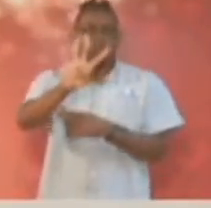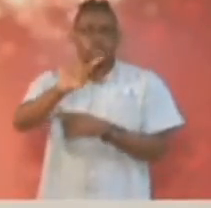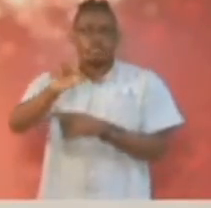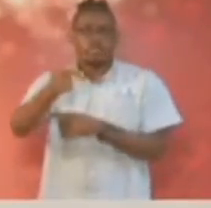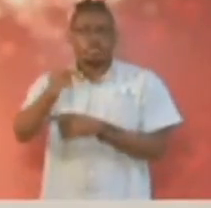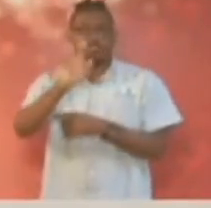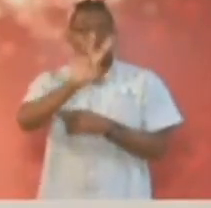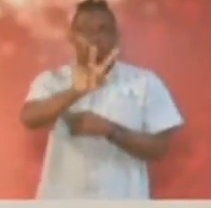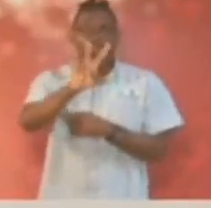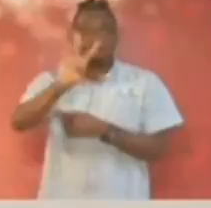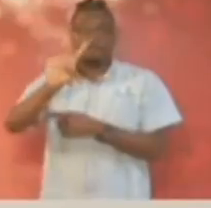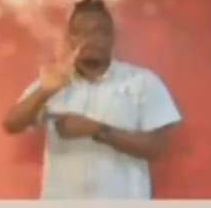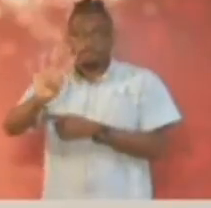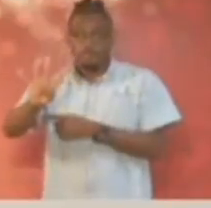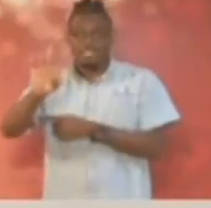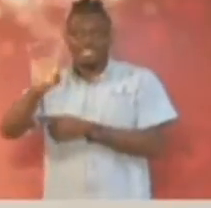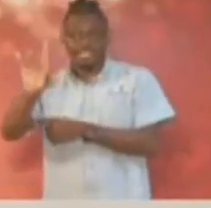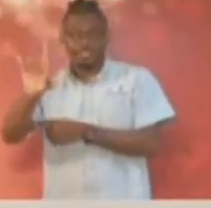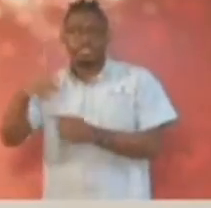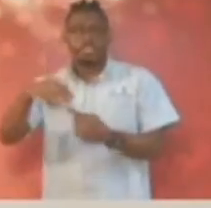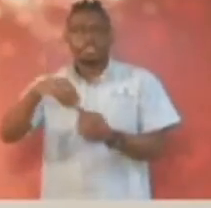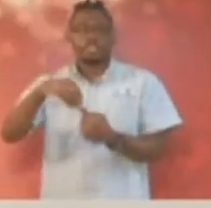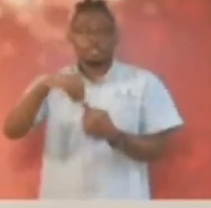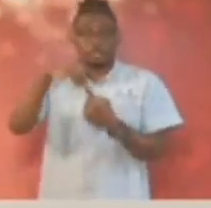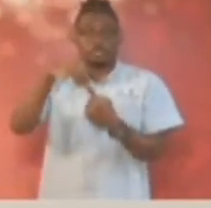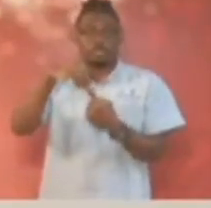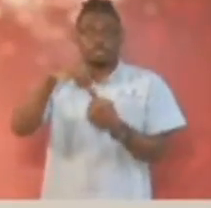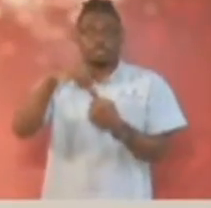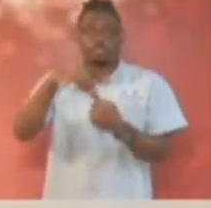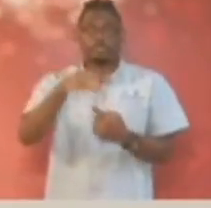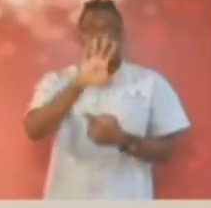34,248 unique individuals. Of those,